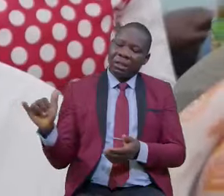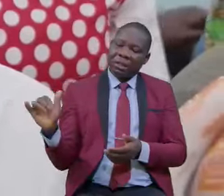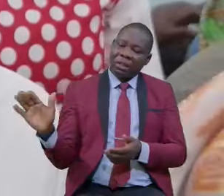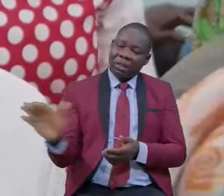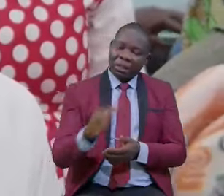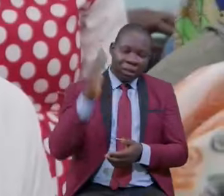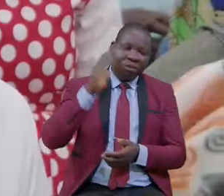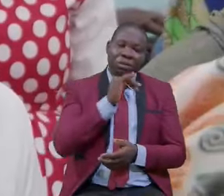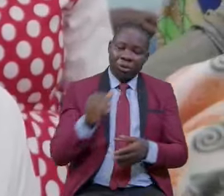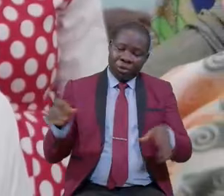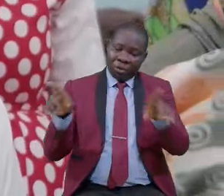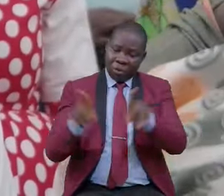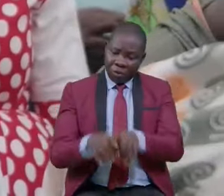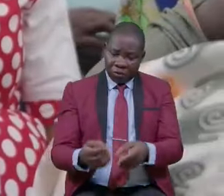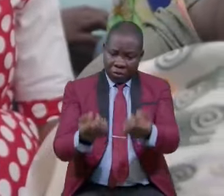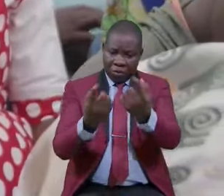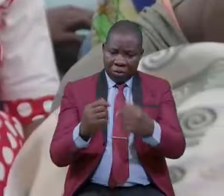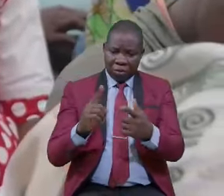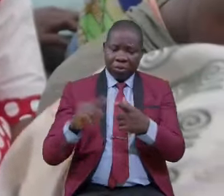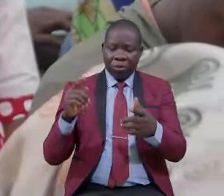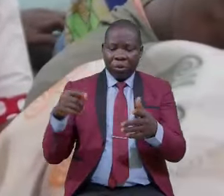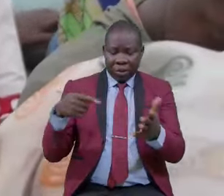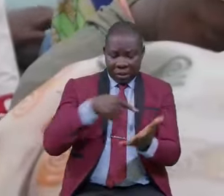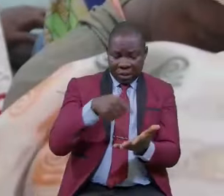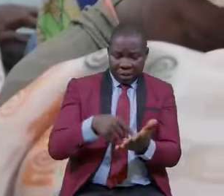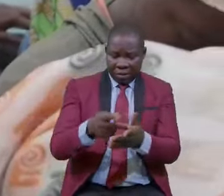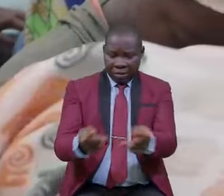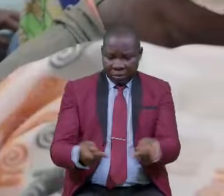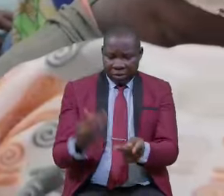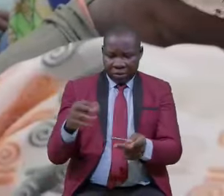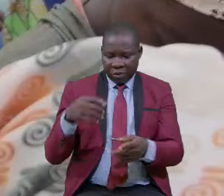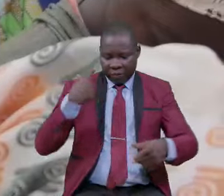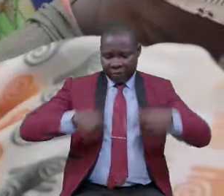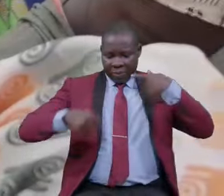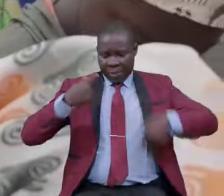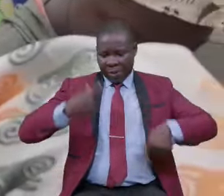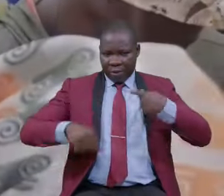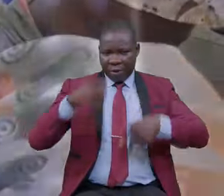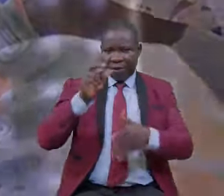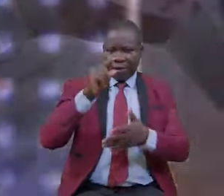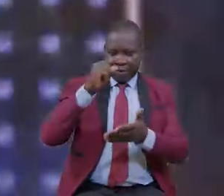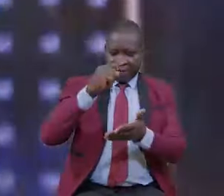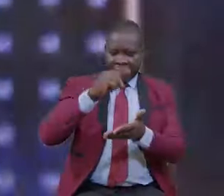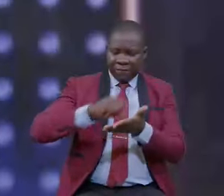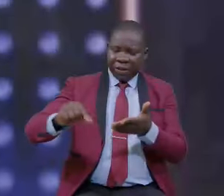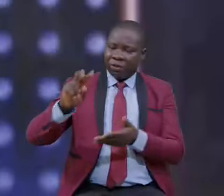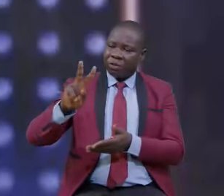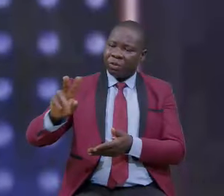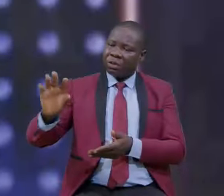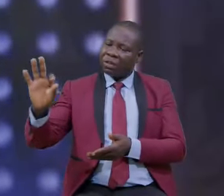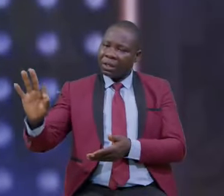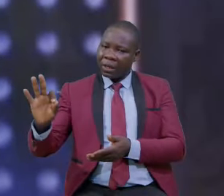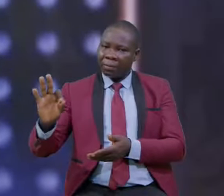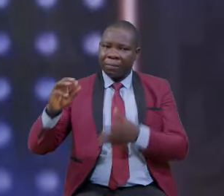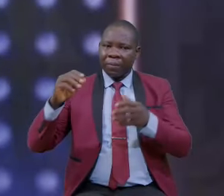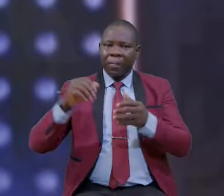Look at verse 29. In verse 29, Abraham says unto him, they have Moses and